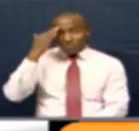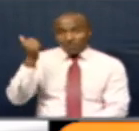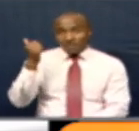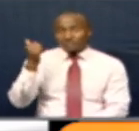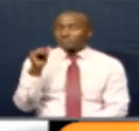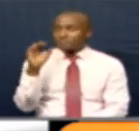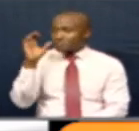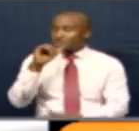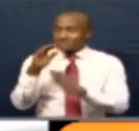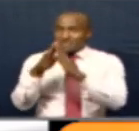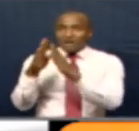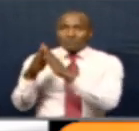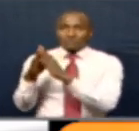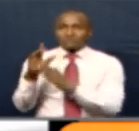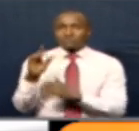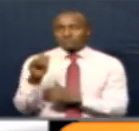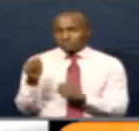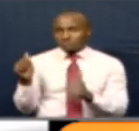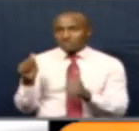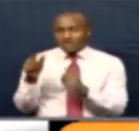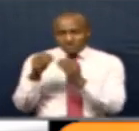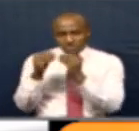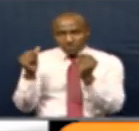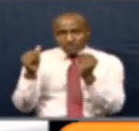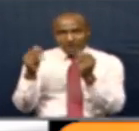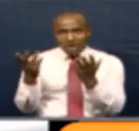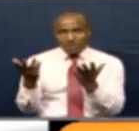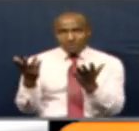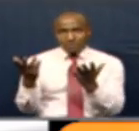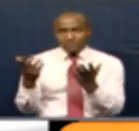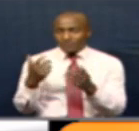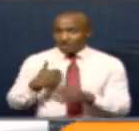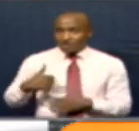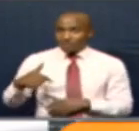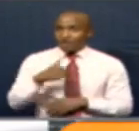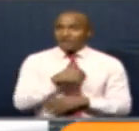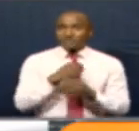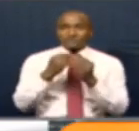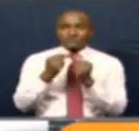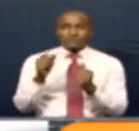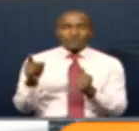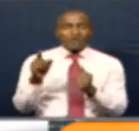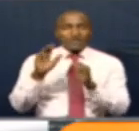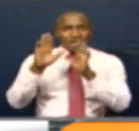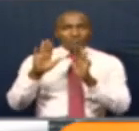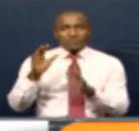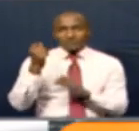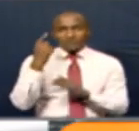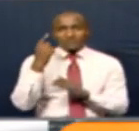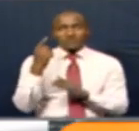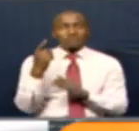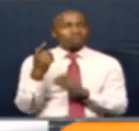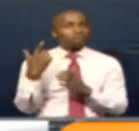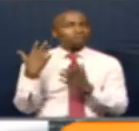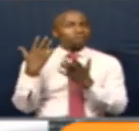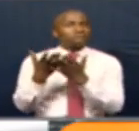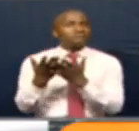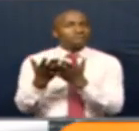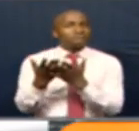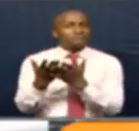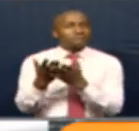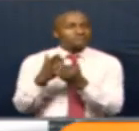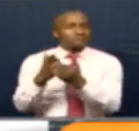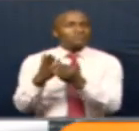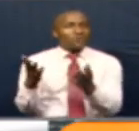deficit. So how are we going to tackle that? Now, for us to tackle that, it's important to understand what has led us to get there. Number one,